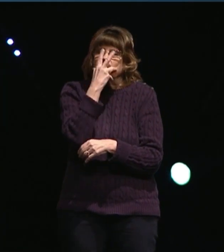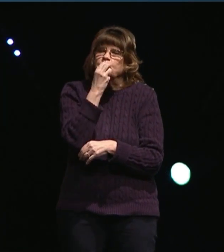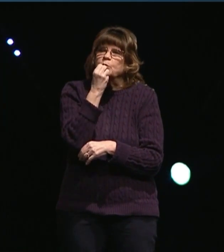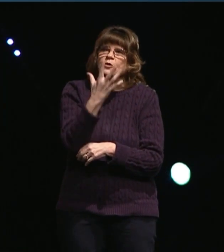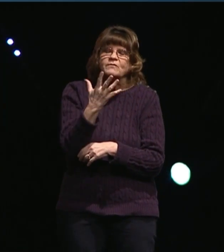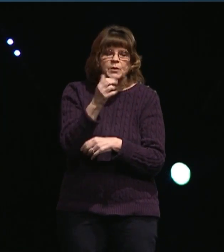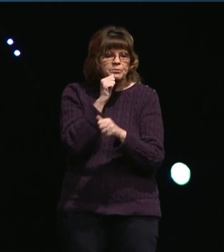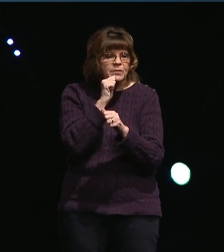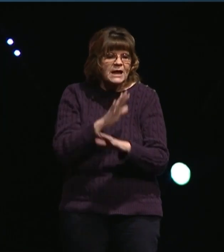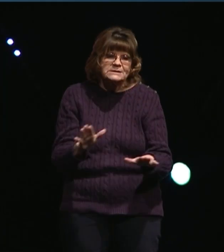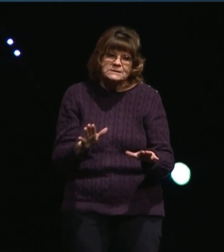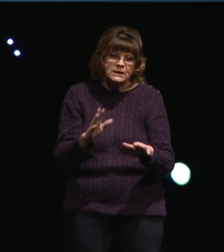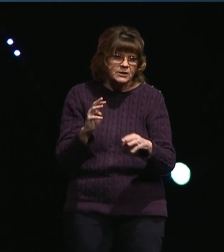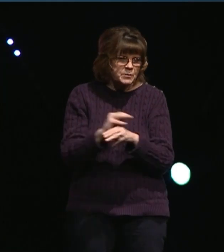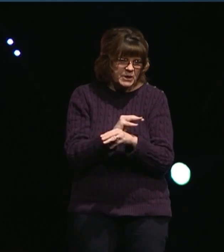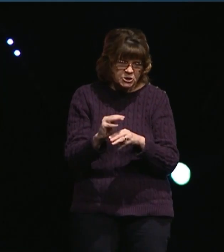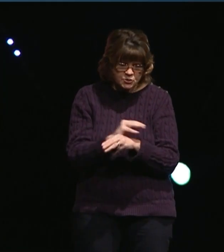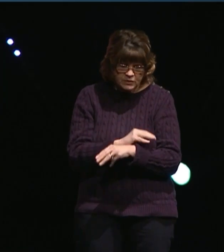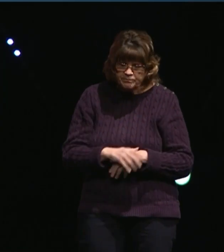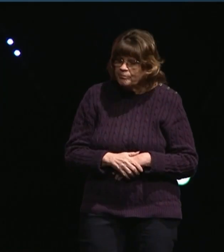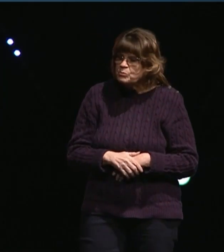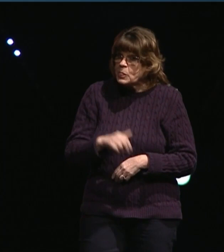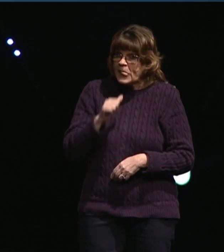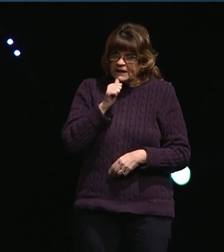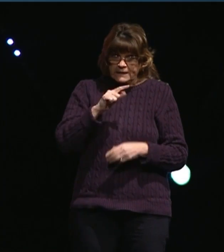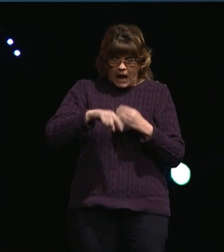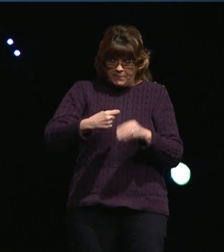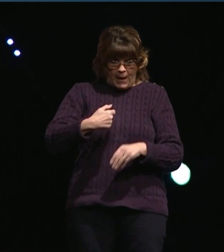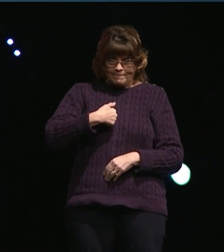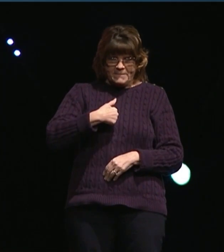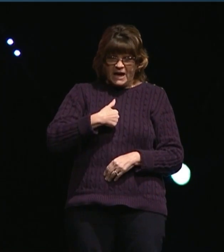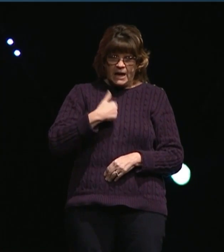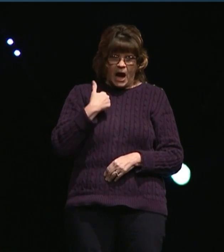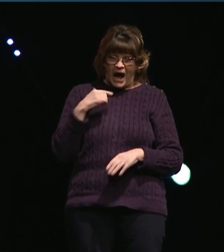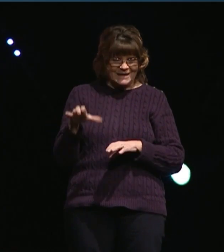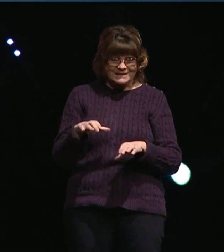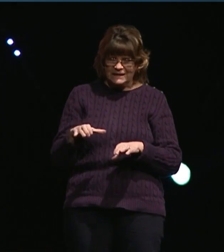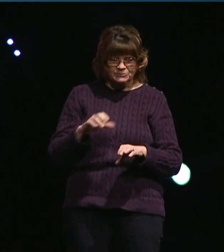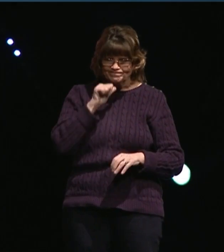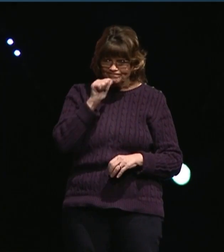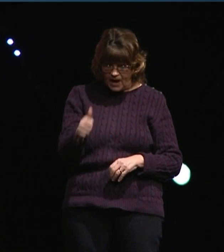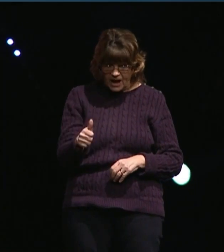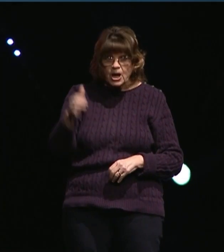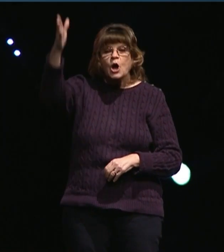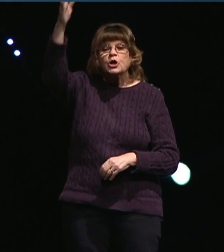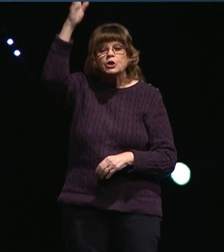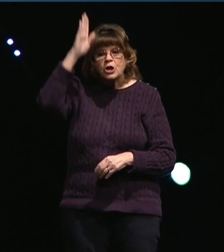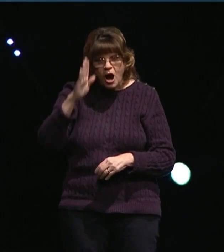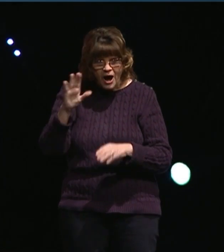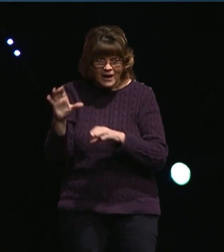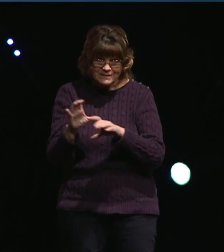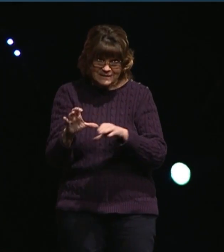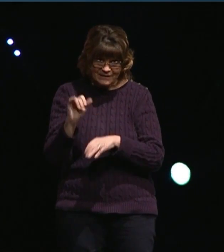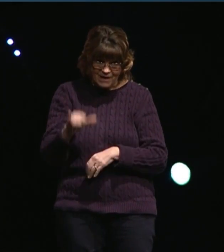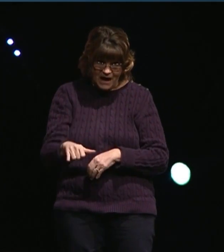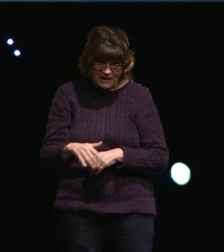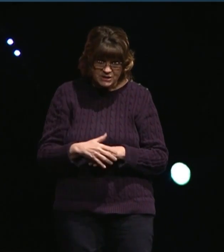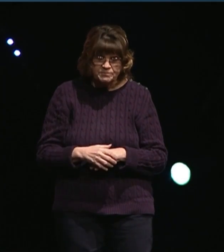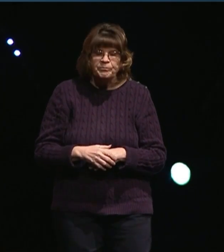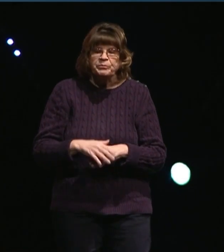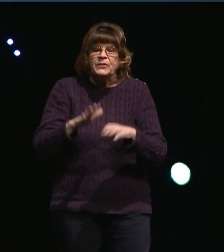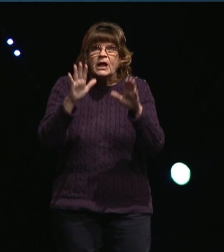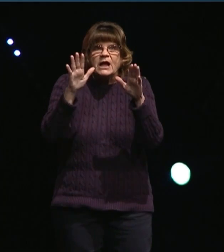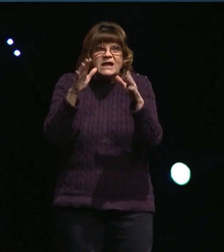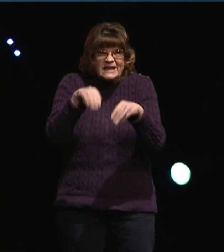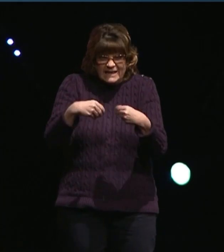ministry. So I say that because it's not about me or what I've done. God did it. I'm just astounded that he laid